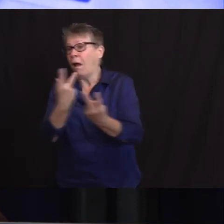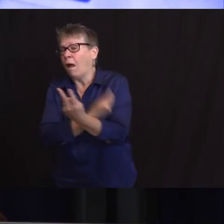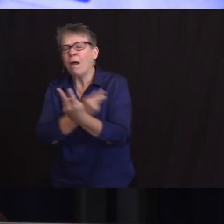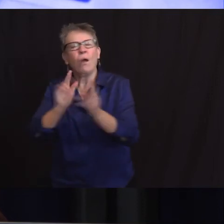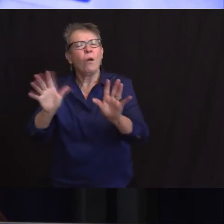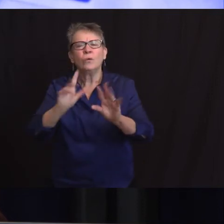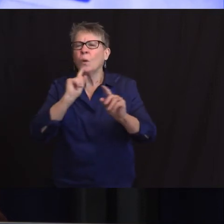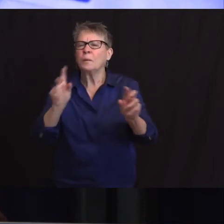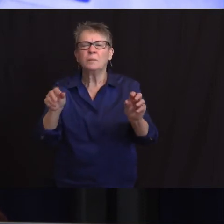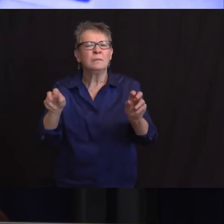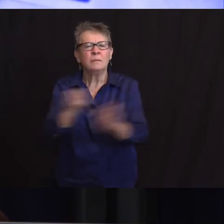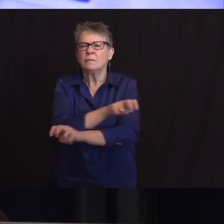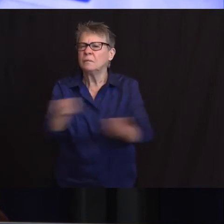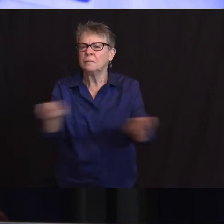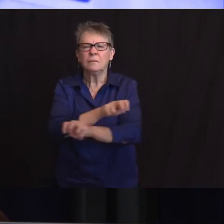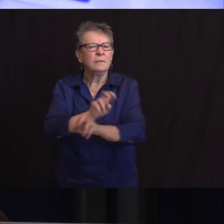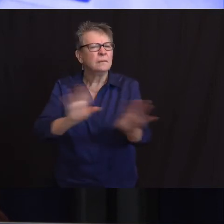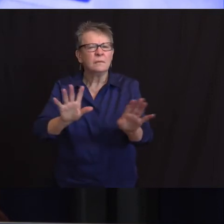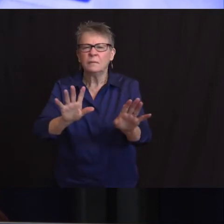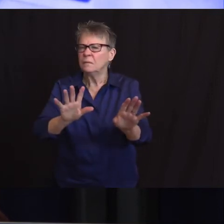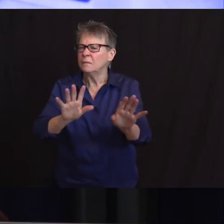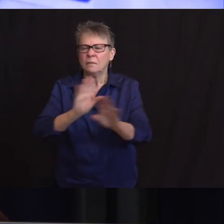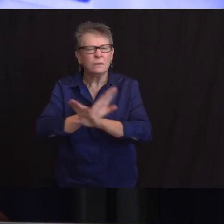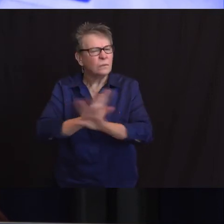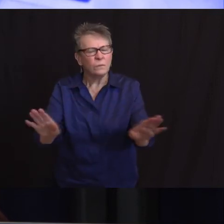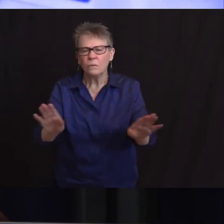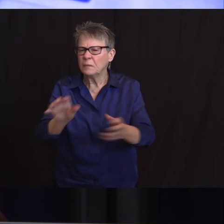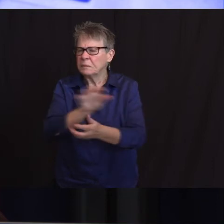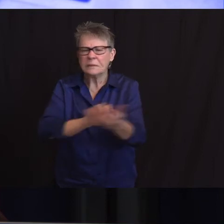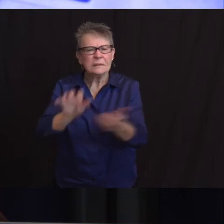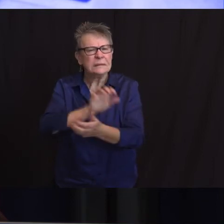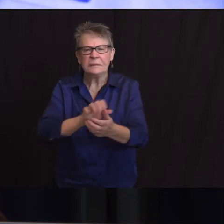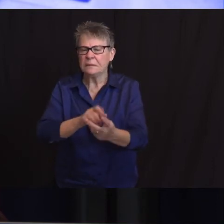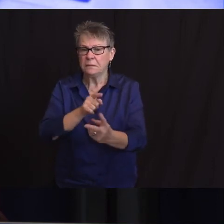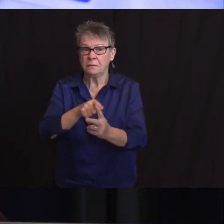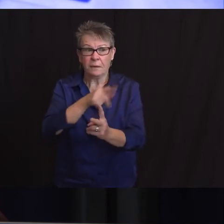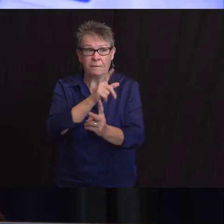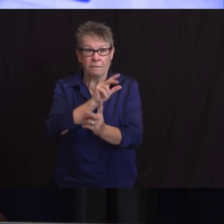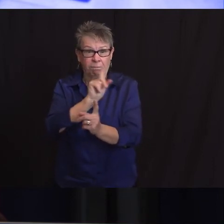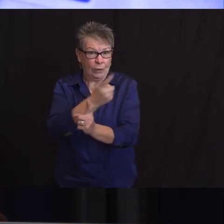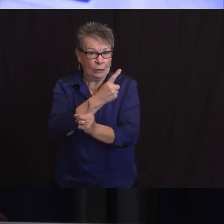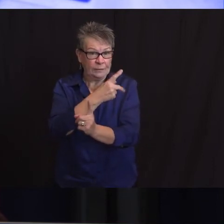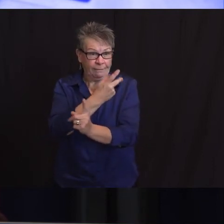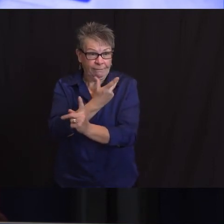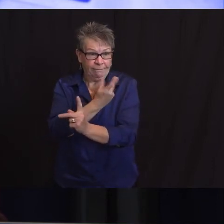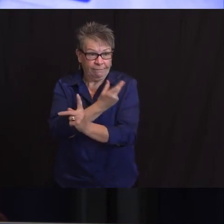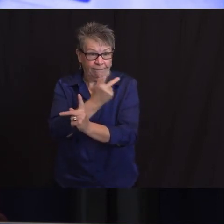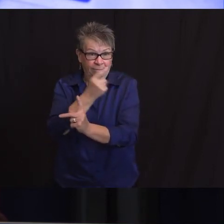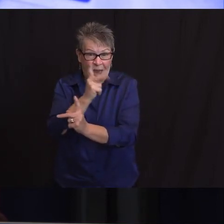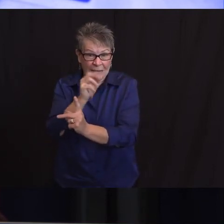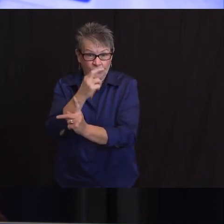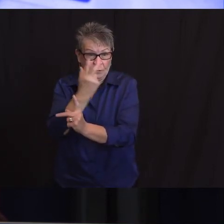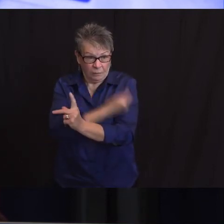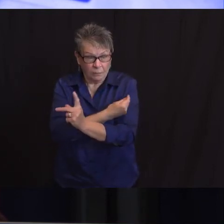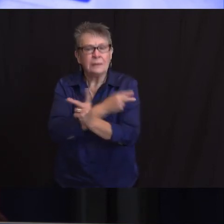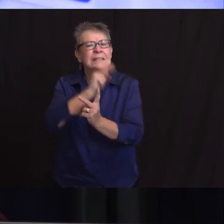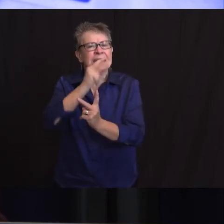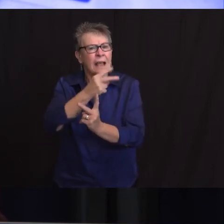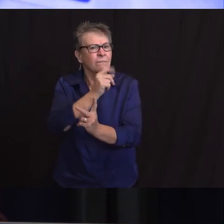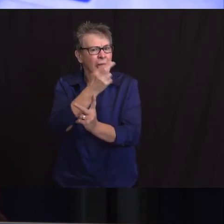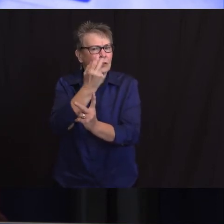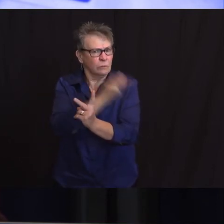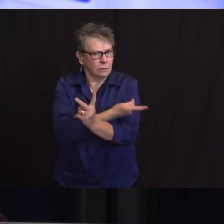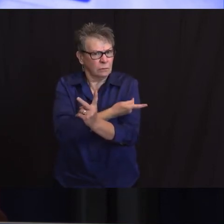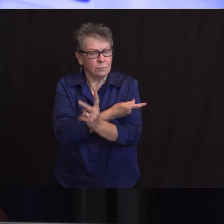products. The safety and efficacy of a mixed product series has not been evaluated.